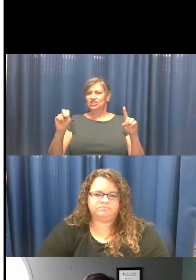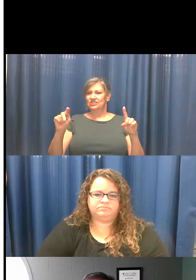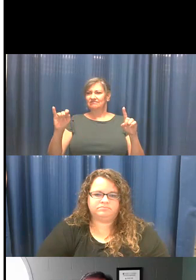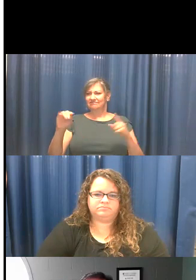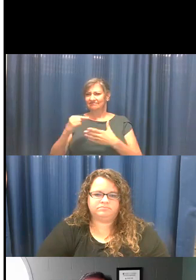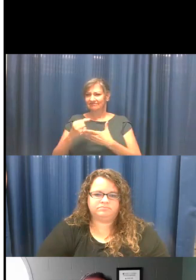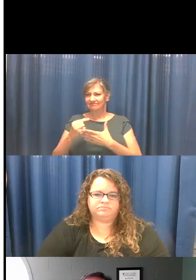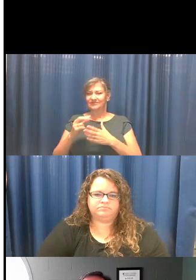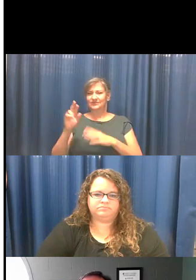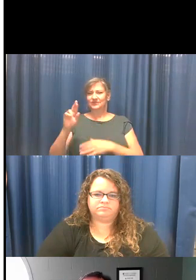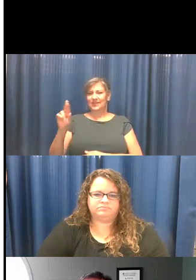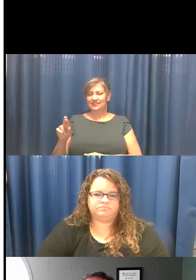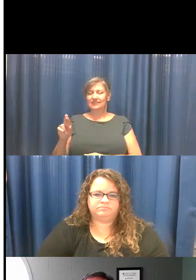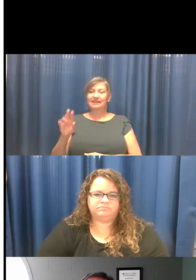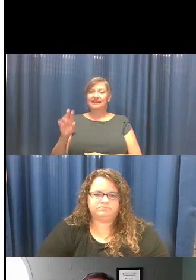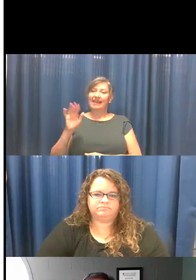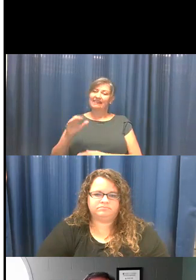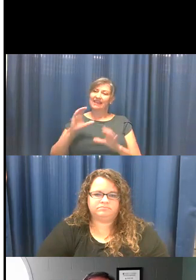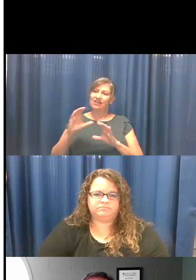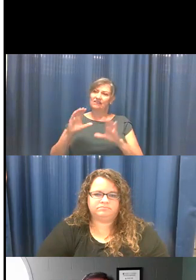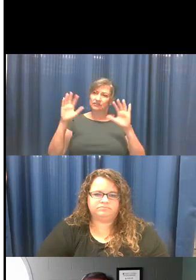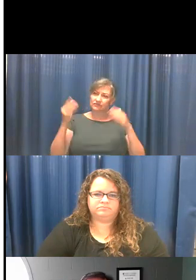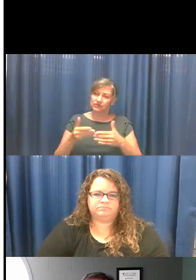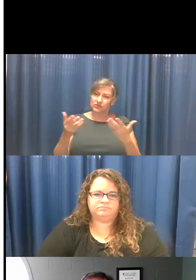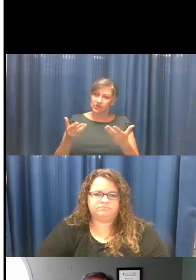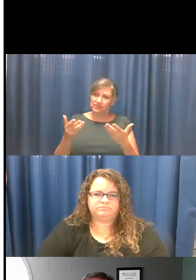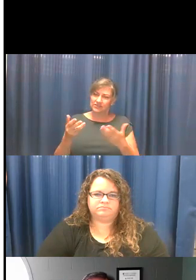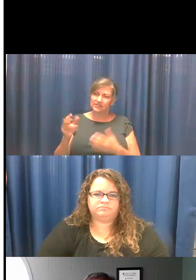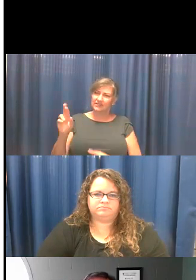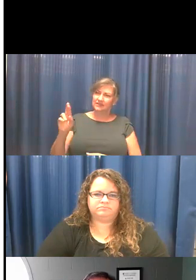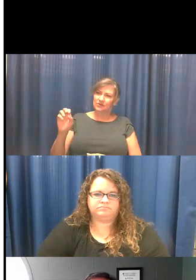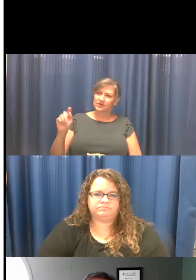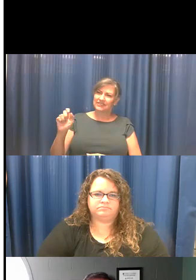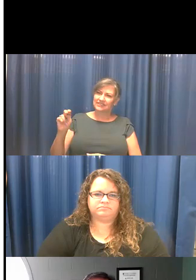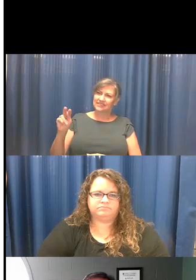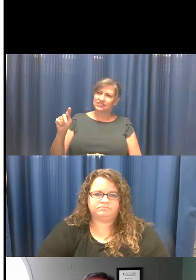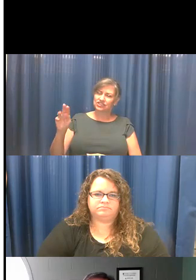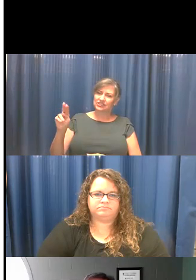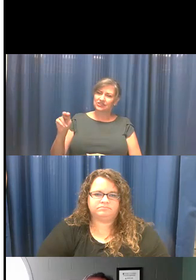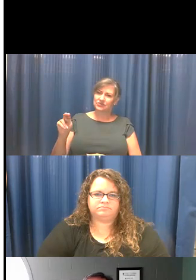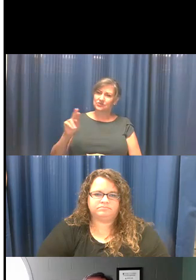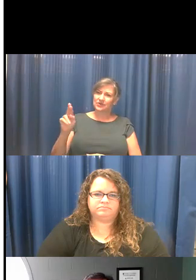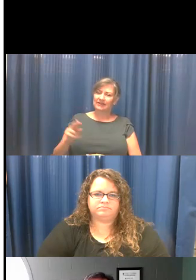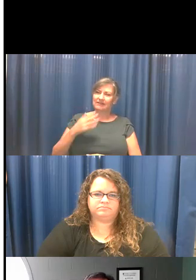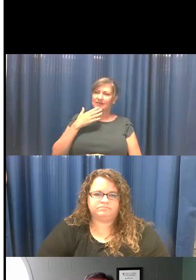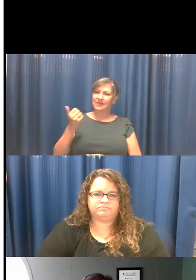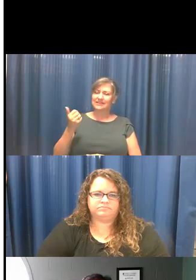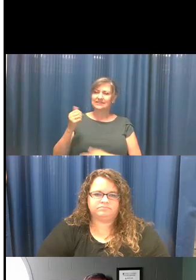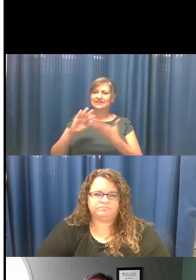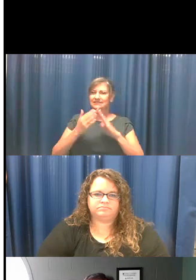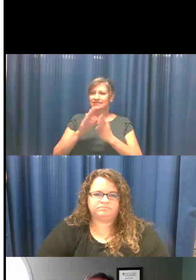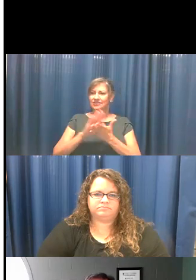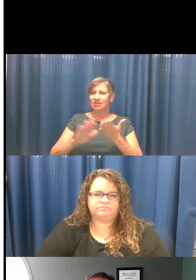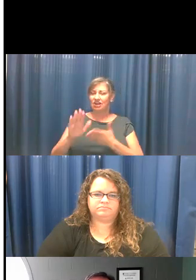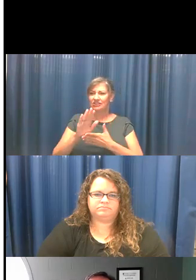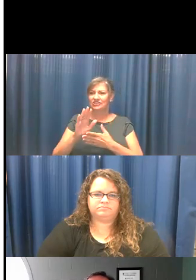conversation turned around, what's the retention rate of the very best urban community colleges in the nation? Colleges